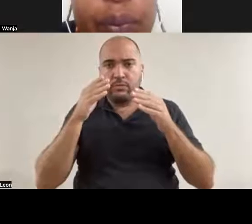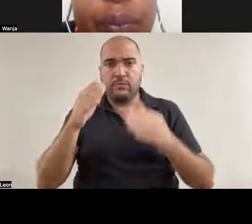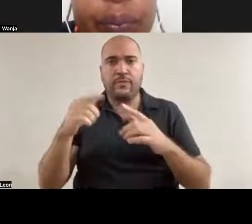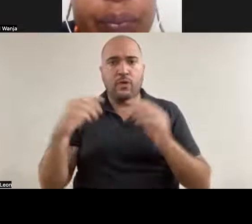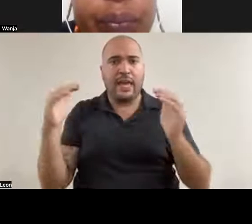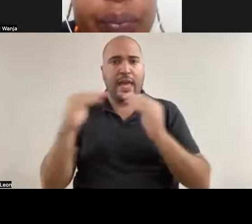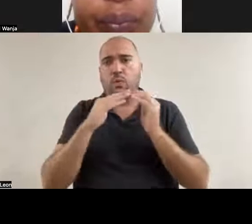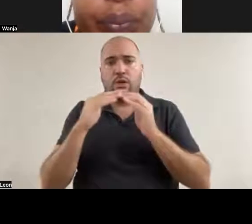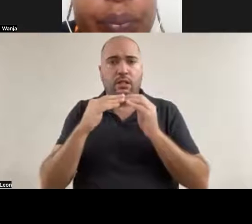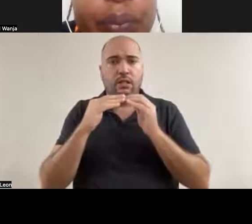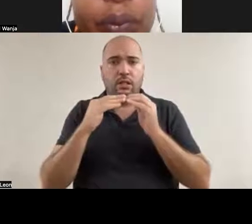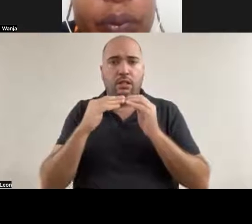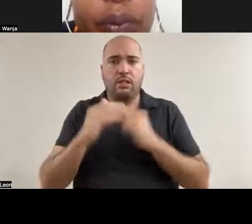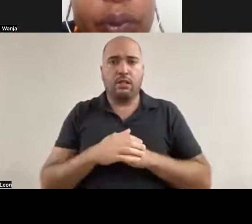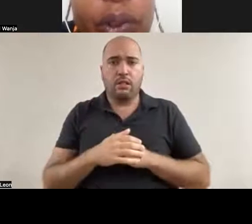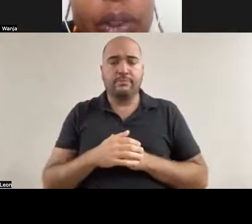equitable